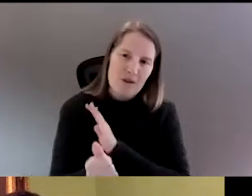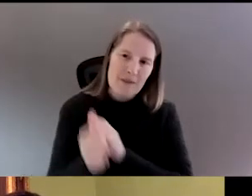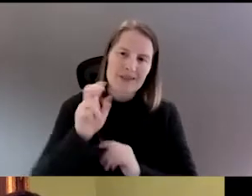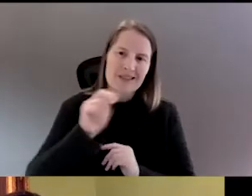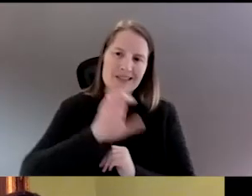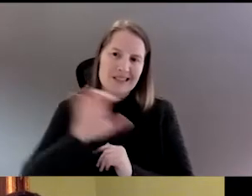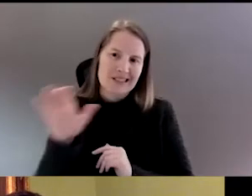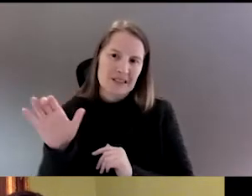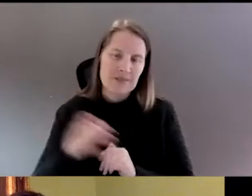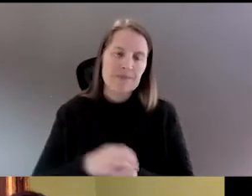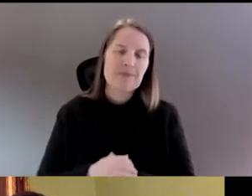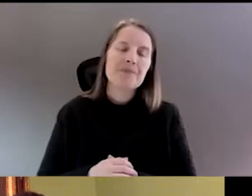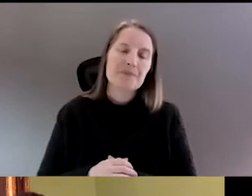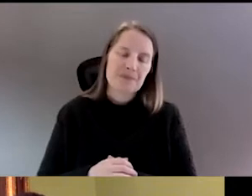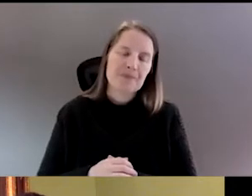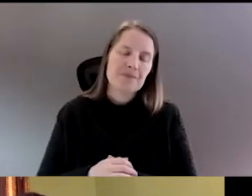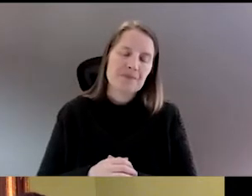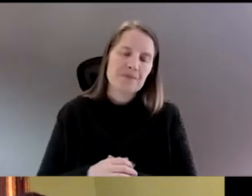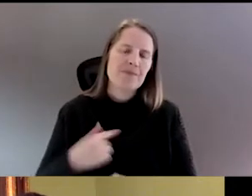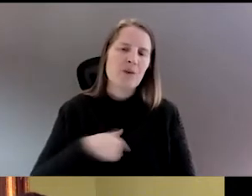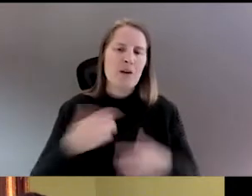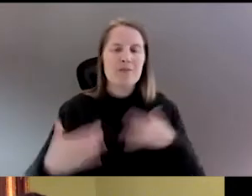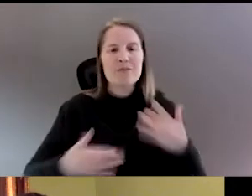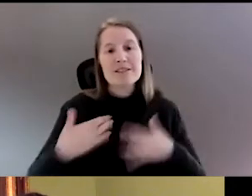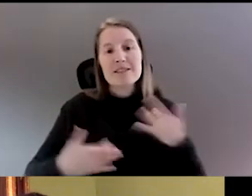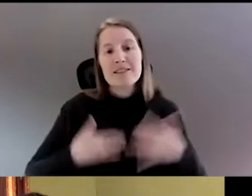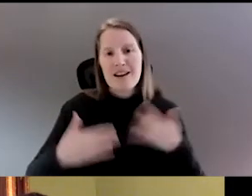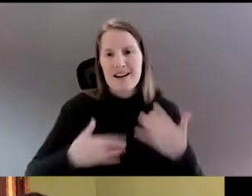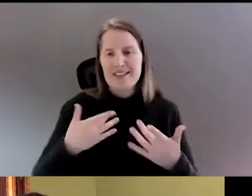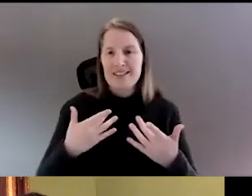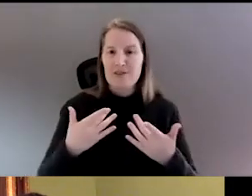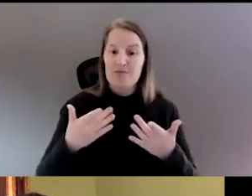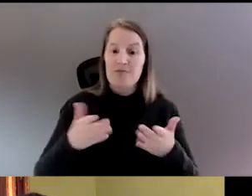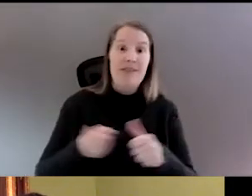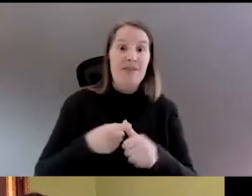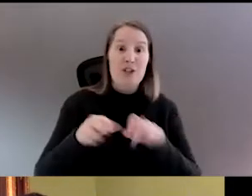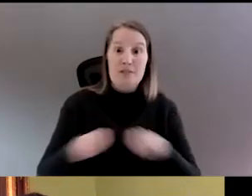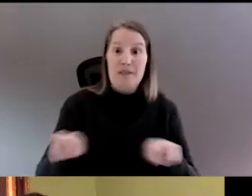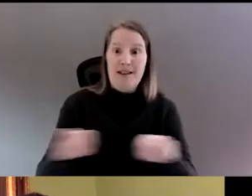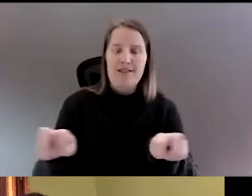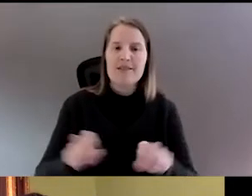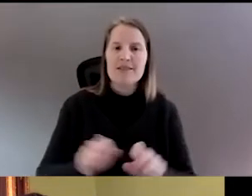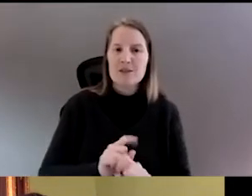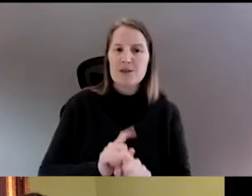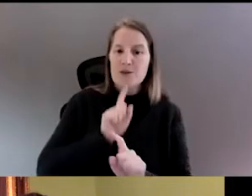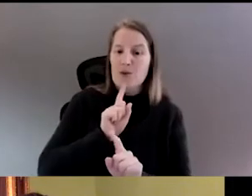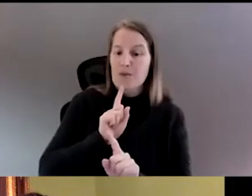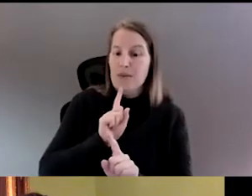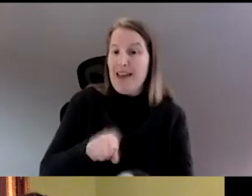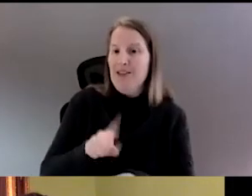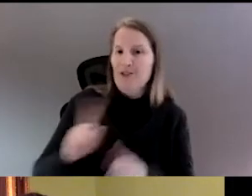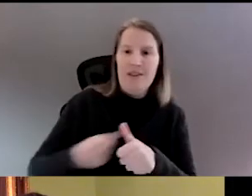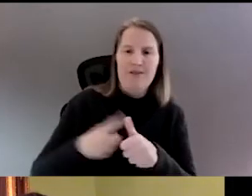We're so excited to present our first panel by way of answering our first question today.